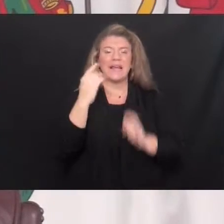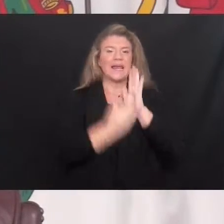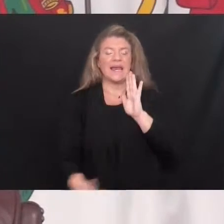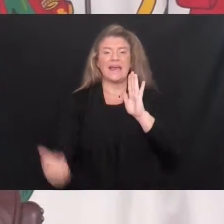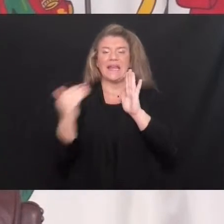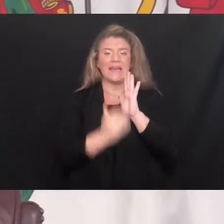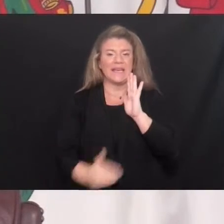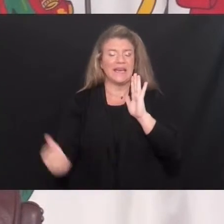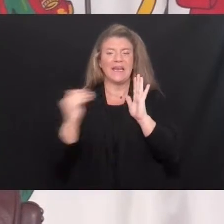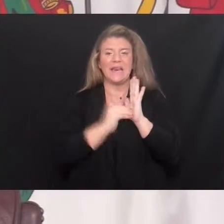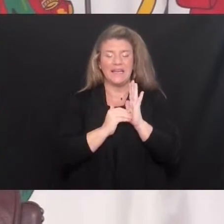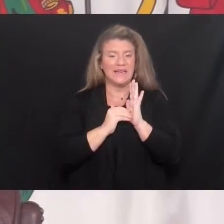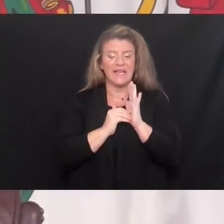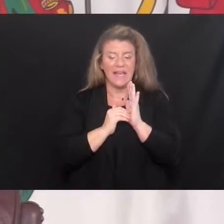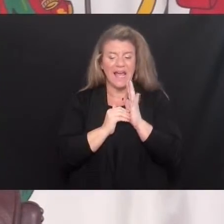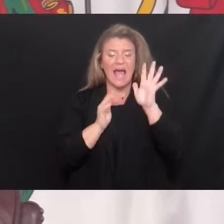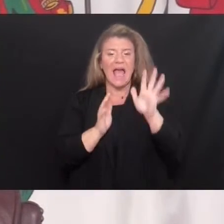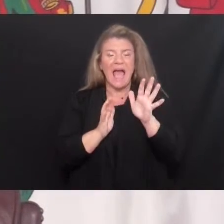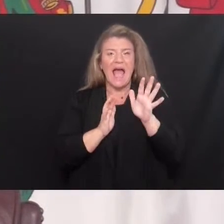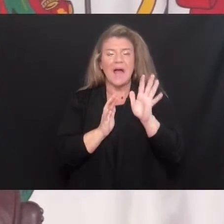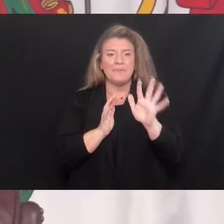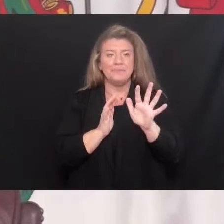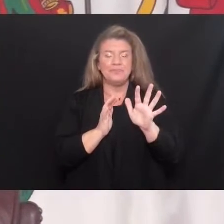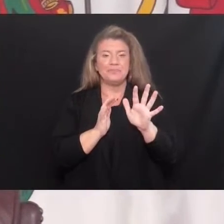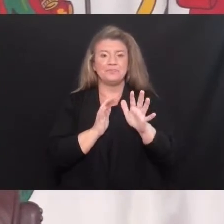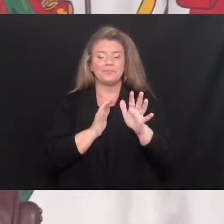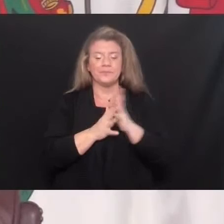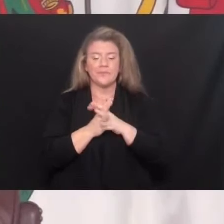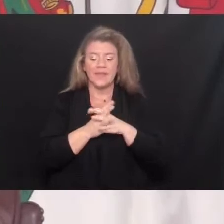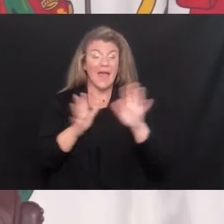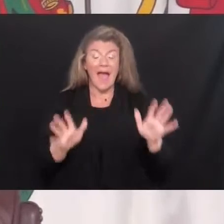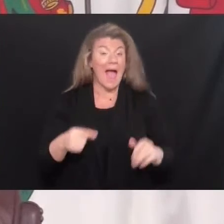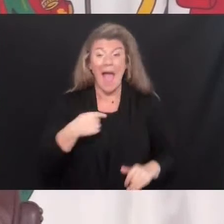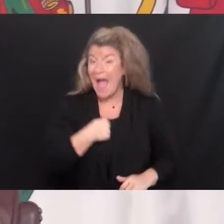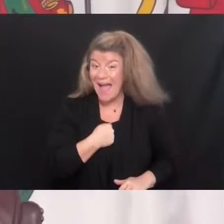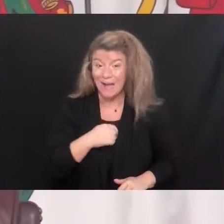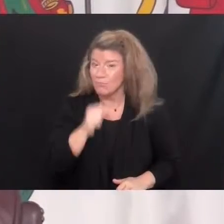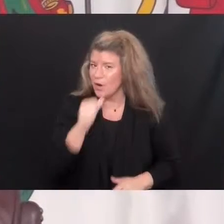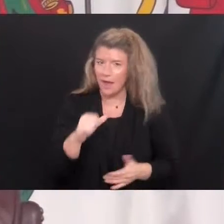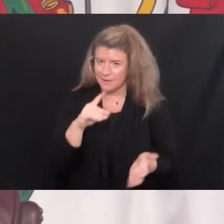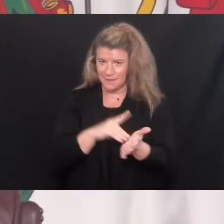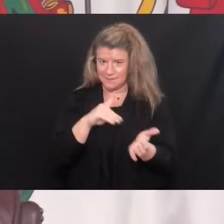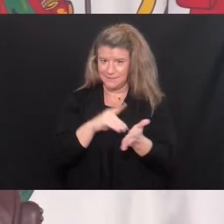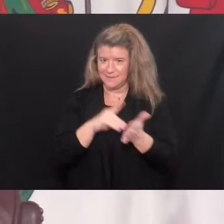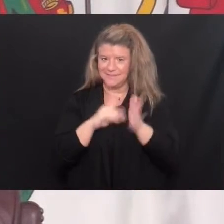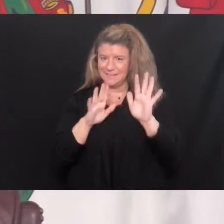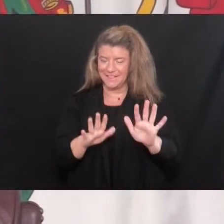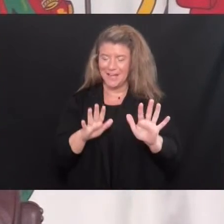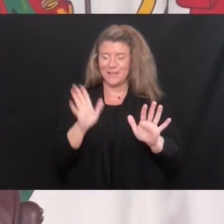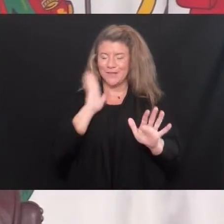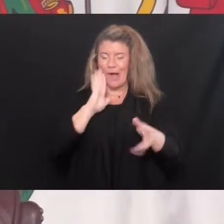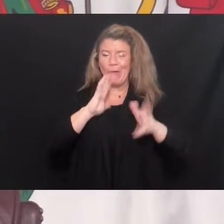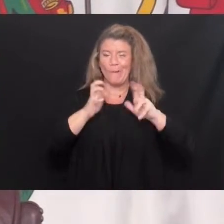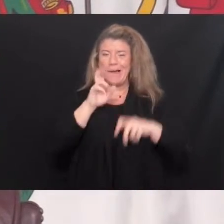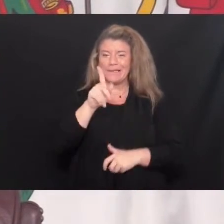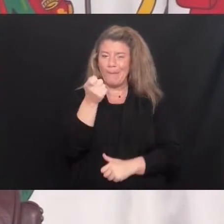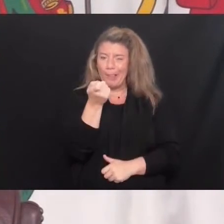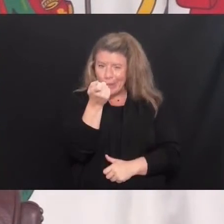that the amount, and I'm not a doctor, so I'm going to get it messed up a little bit on this,